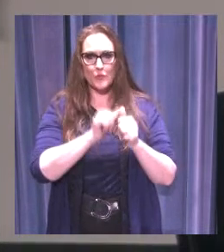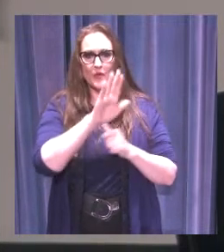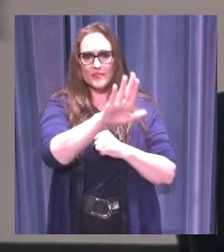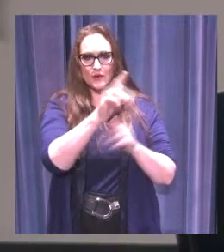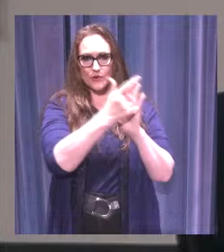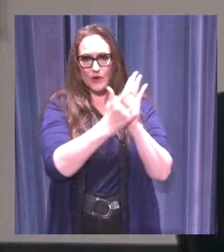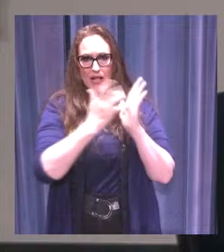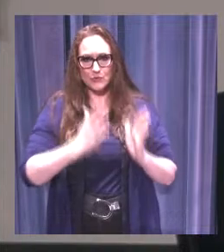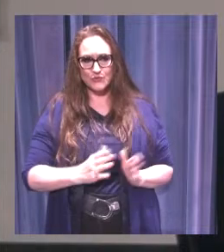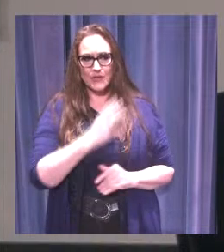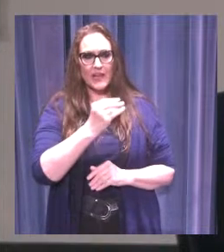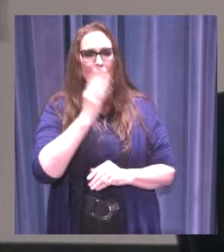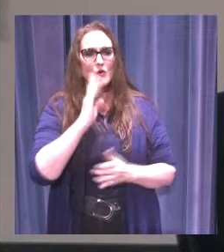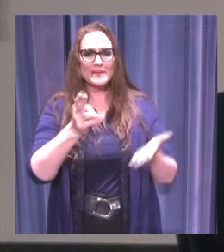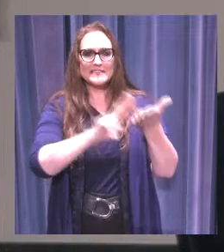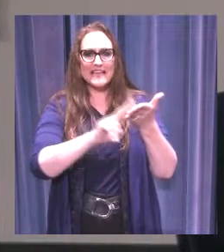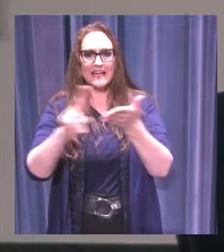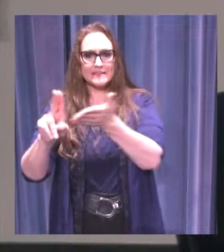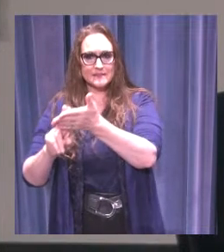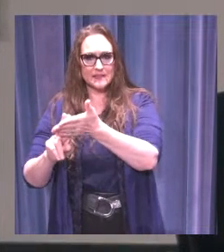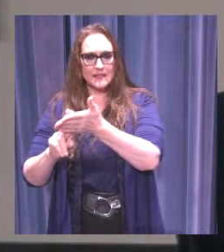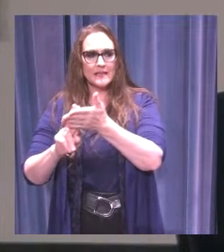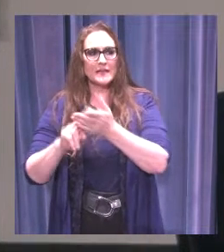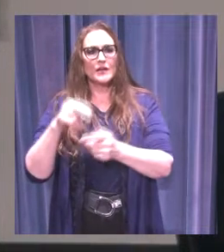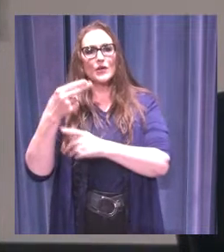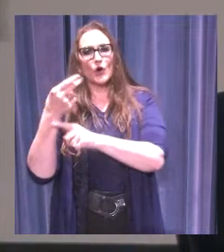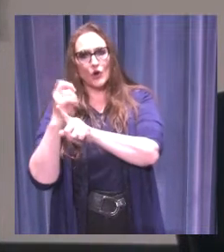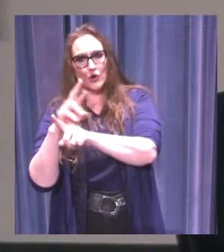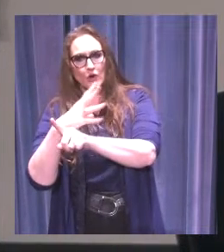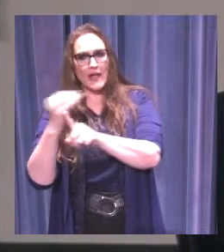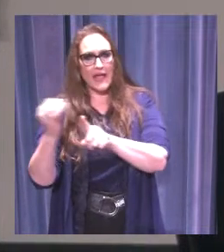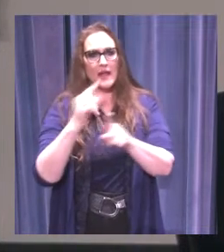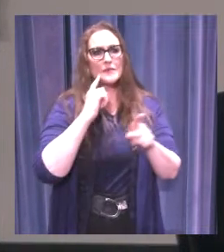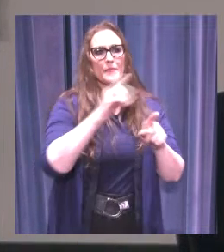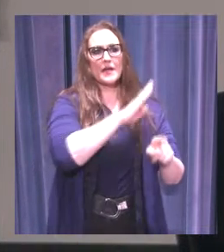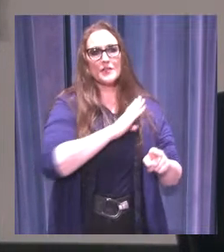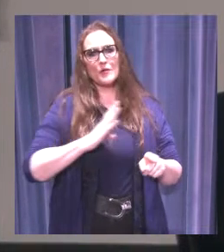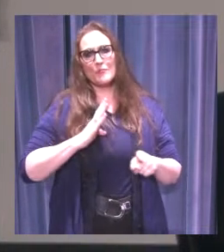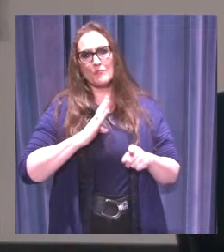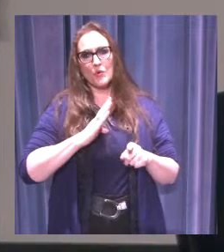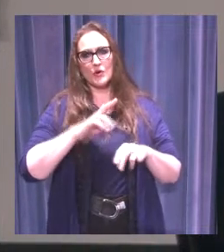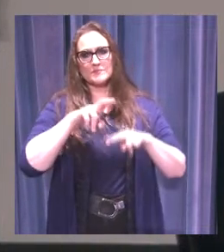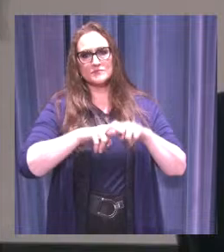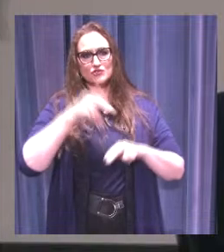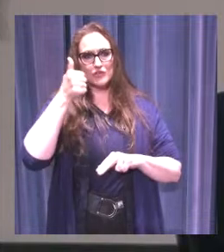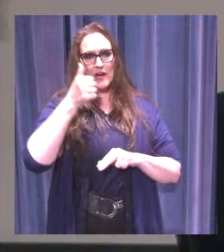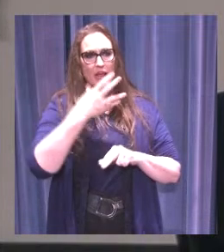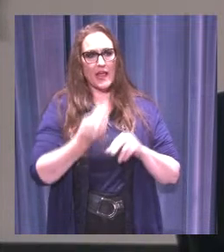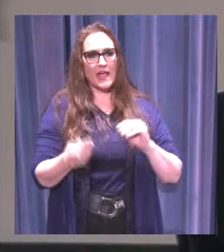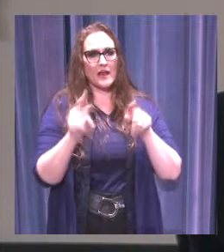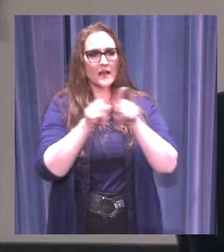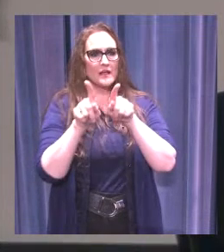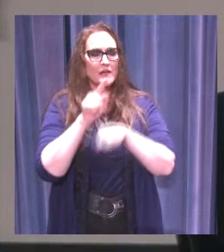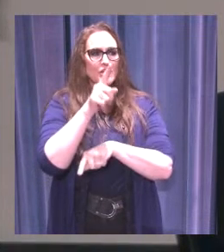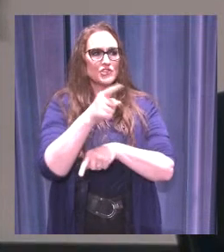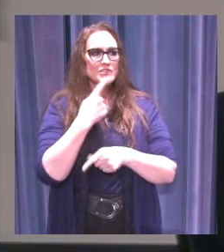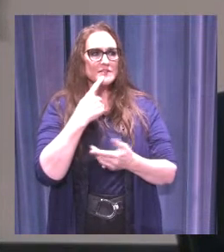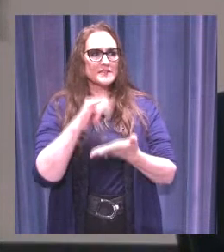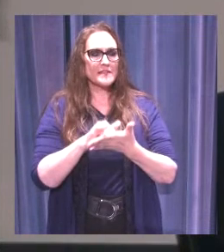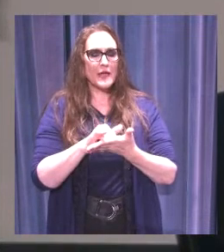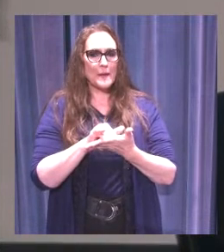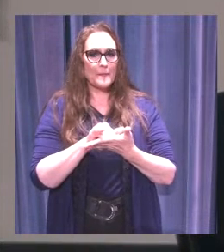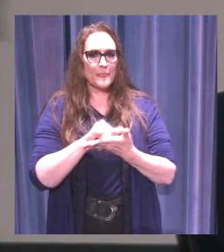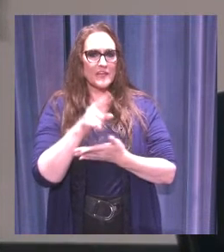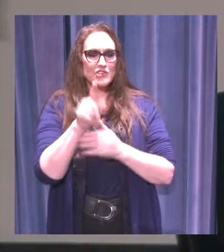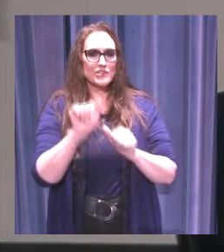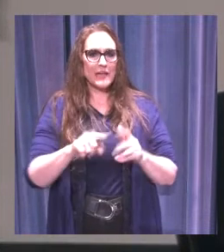counsel, and it'll be signed both by her and by the board chair. Furthermore, she has indicated that